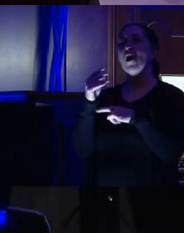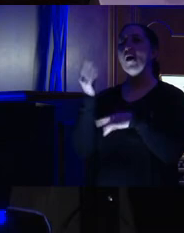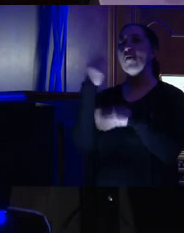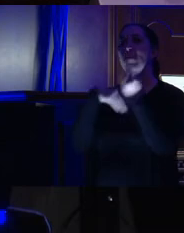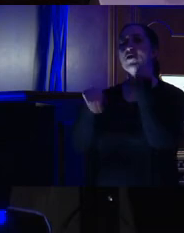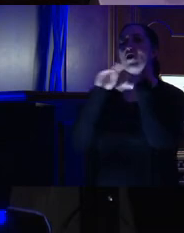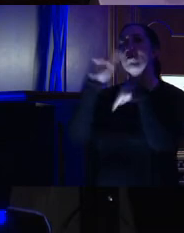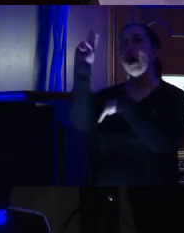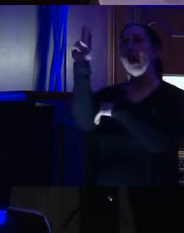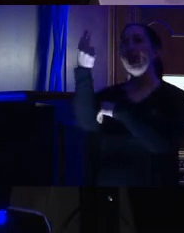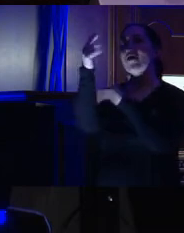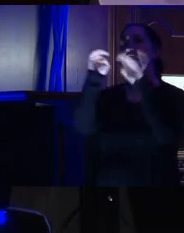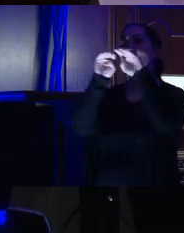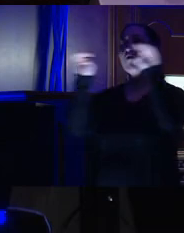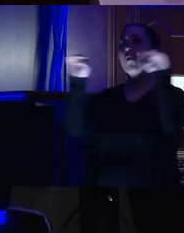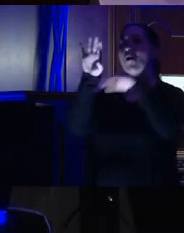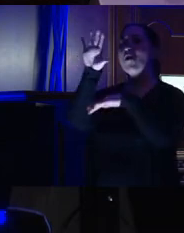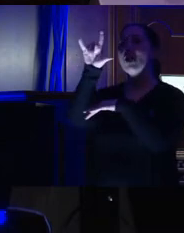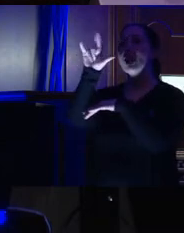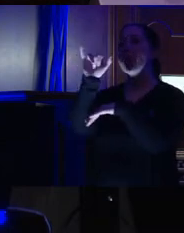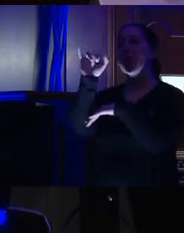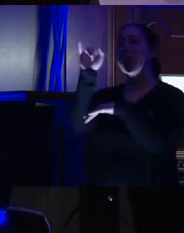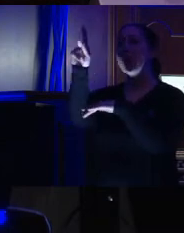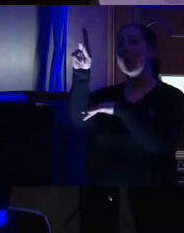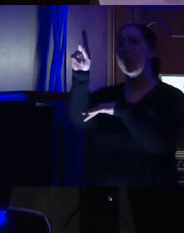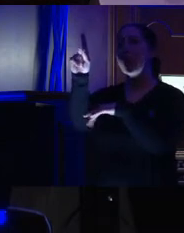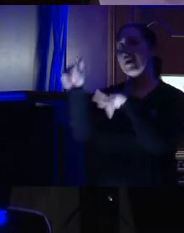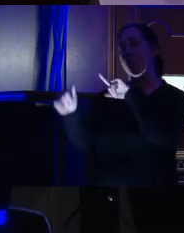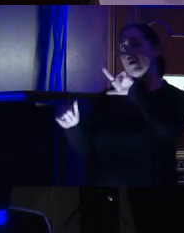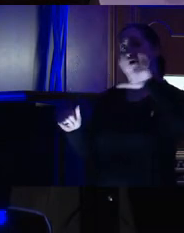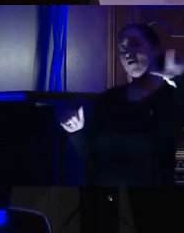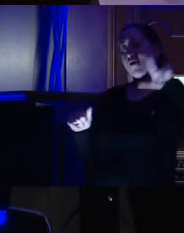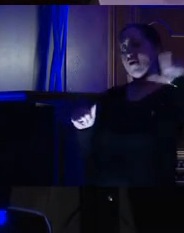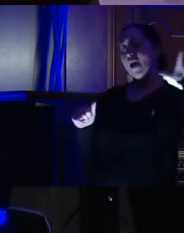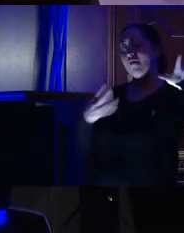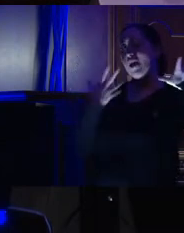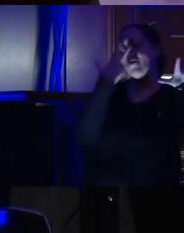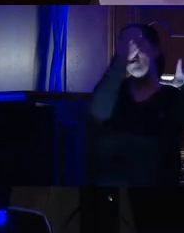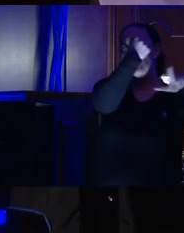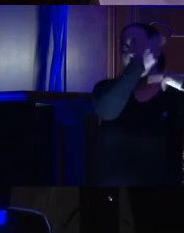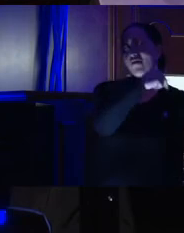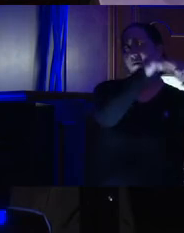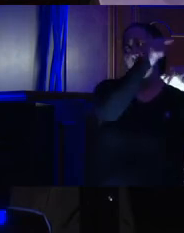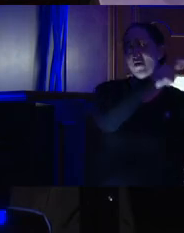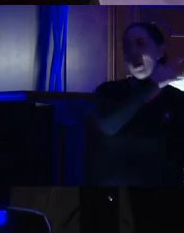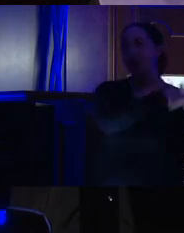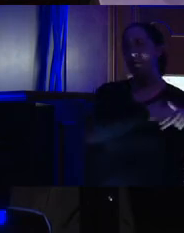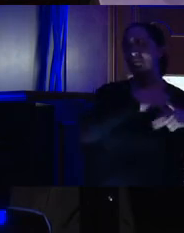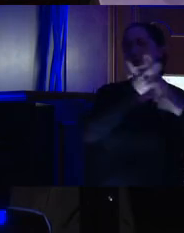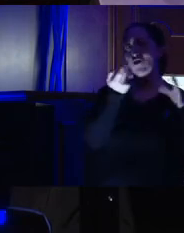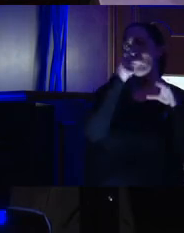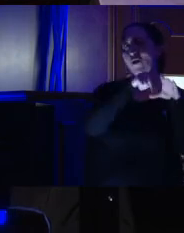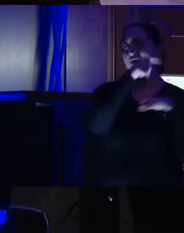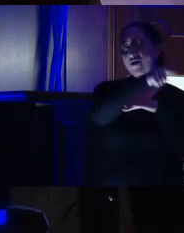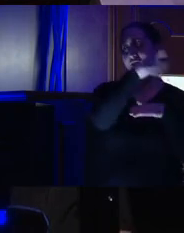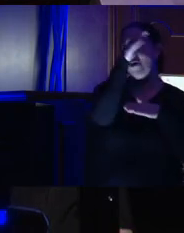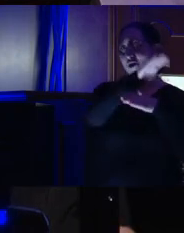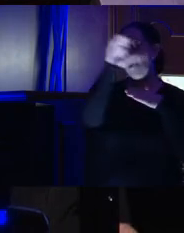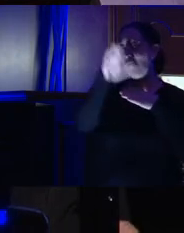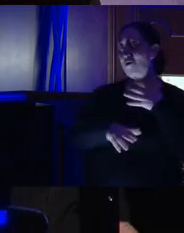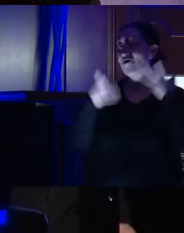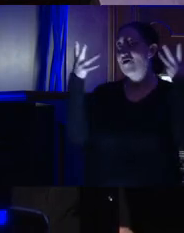of the Michigan League. The Michigan League is just to your left as you leave the building. So please join us there at the conclusion of this